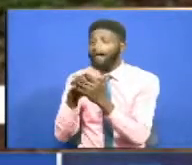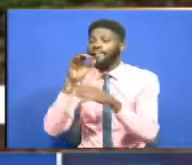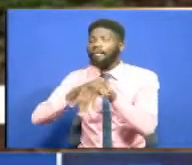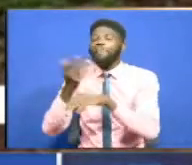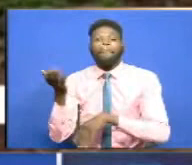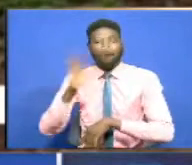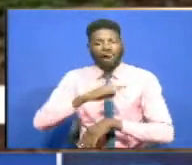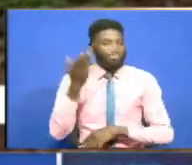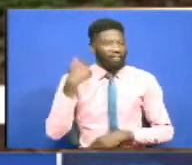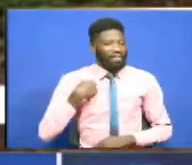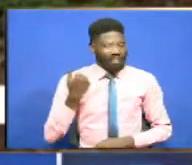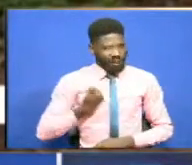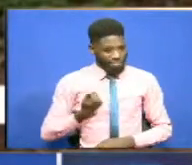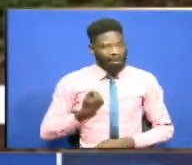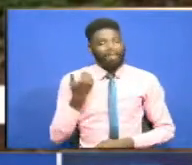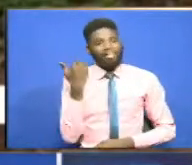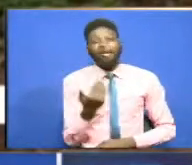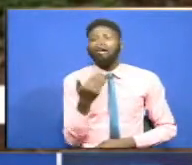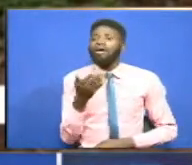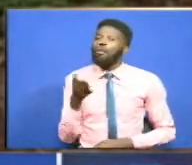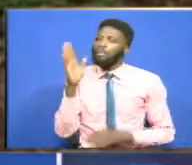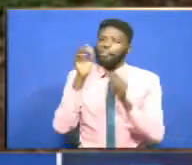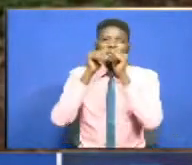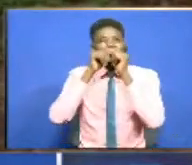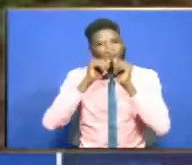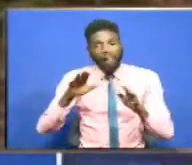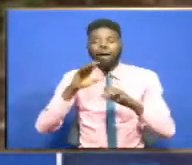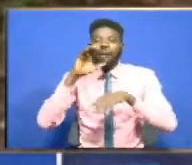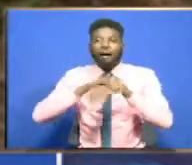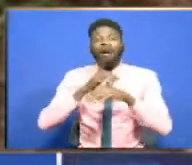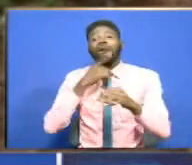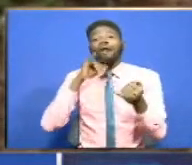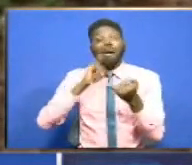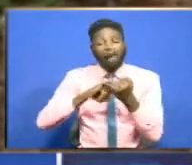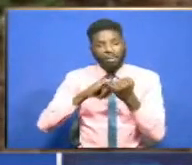lakini Mungu akanibariki, akanipea bwana, nikaolewa.